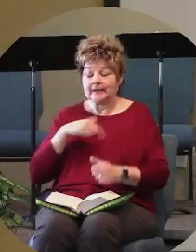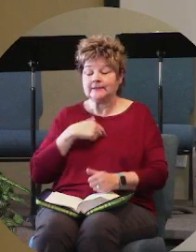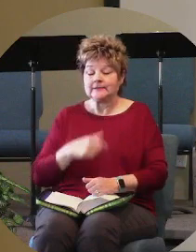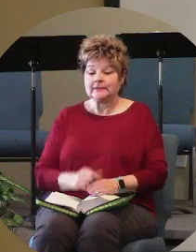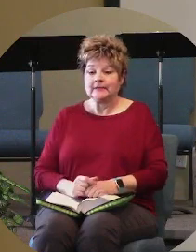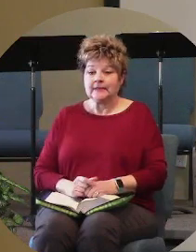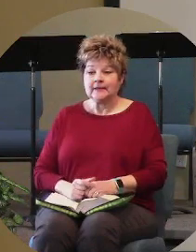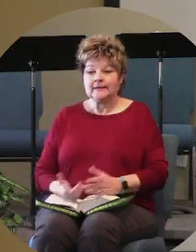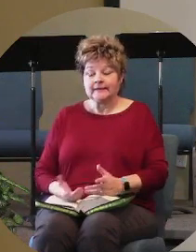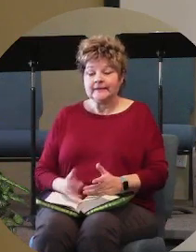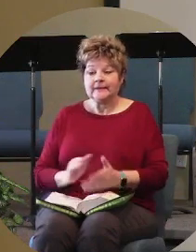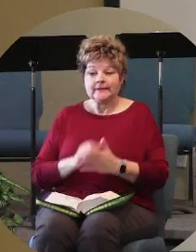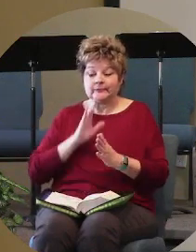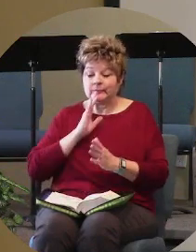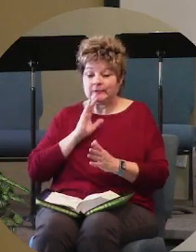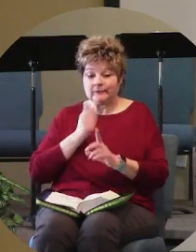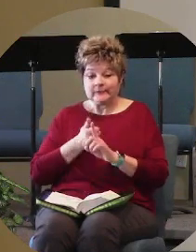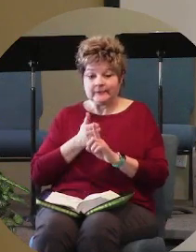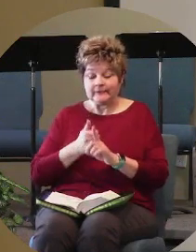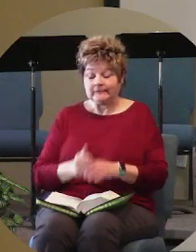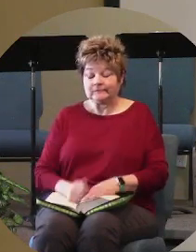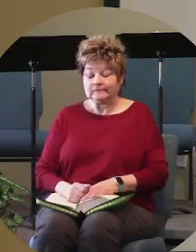I think that pretty much speaks for itself.